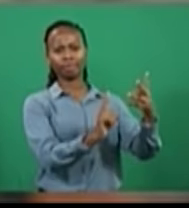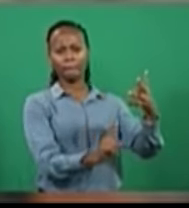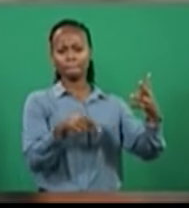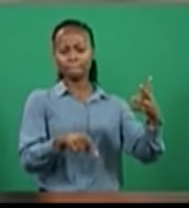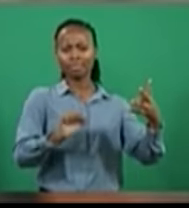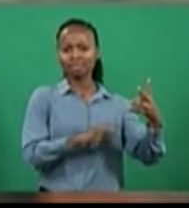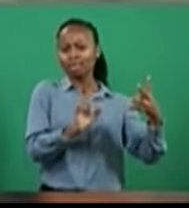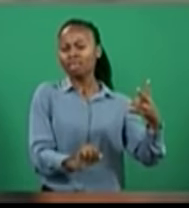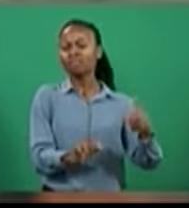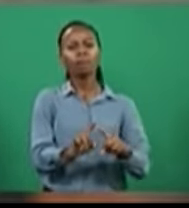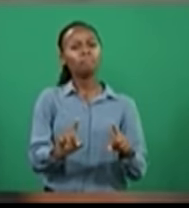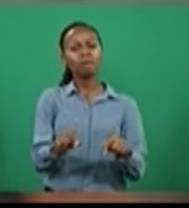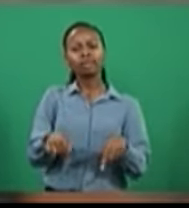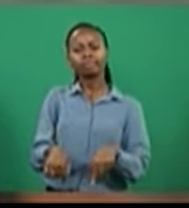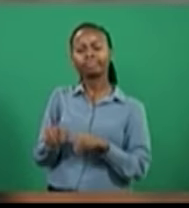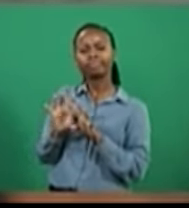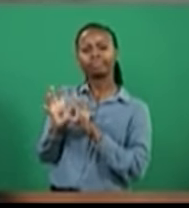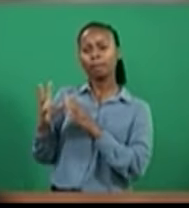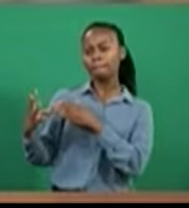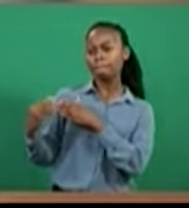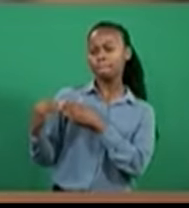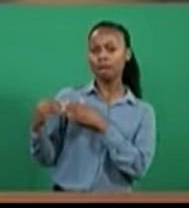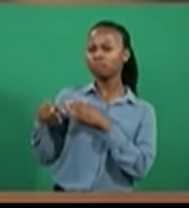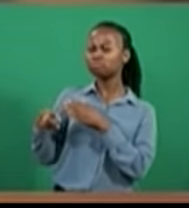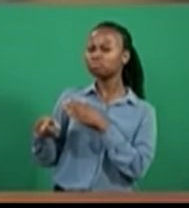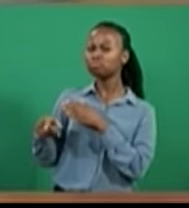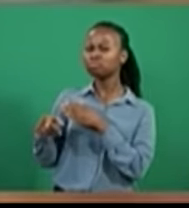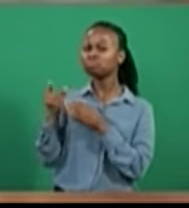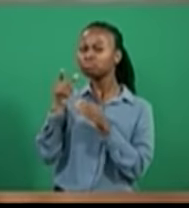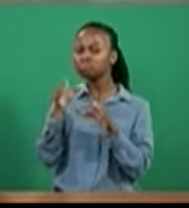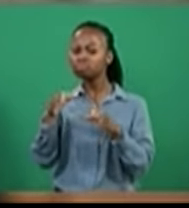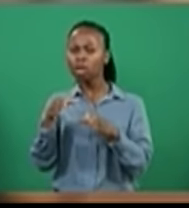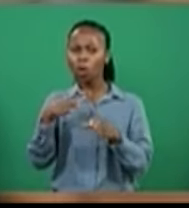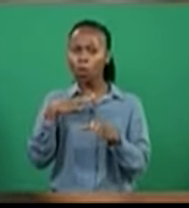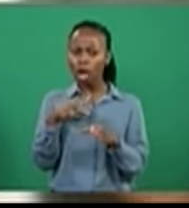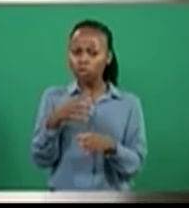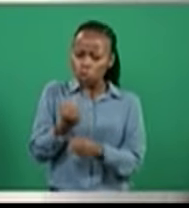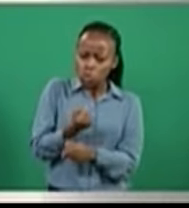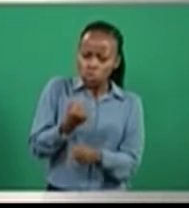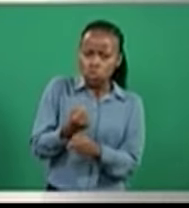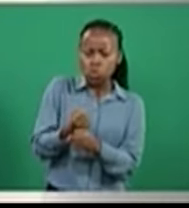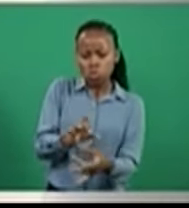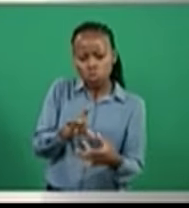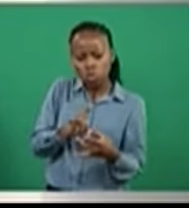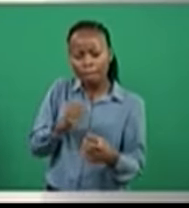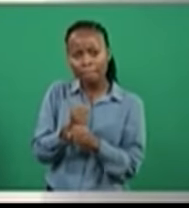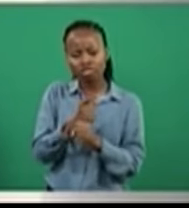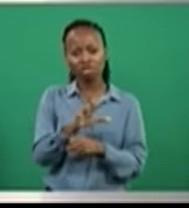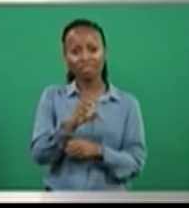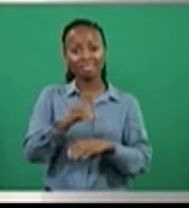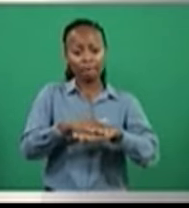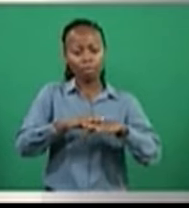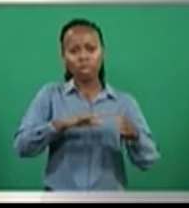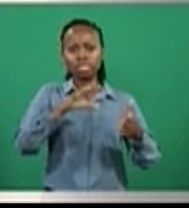how committed is the committee to achieving this by the end of the year? And then